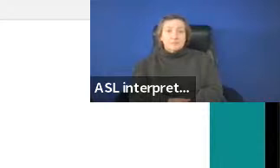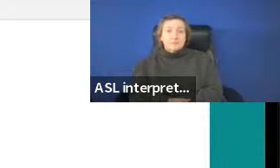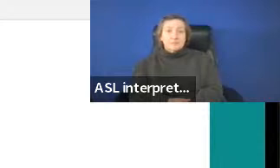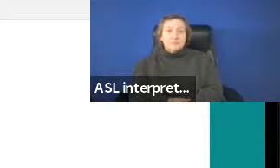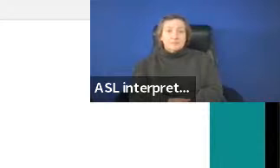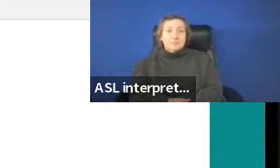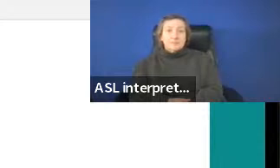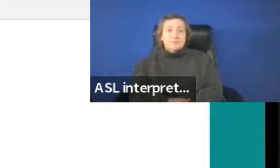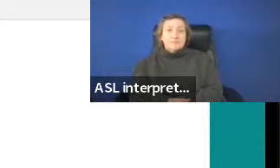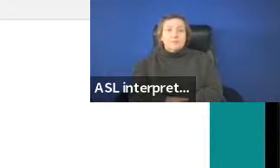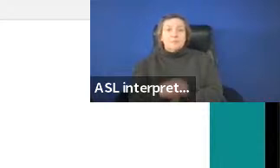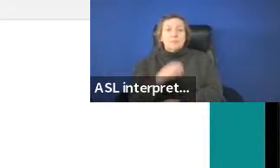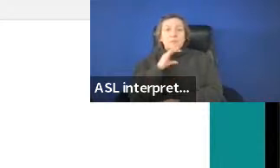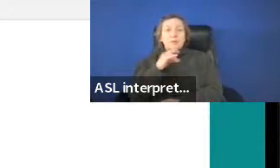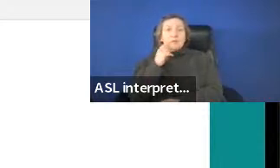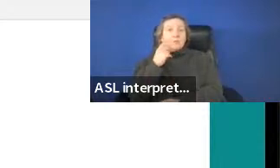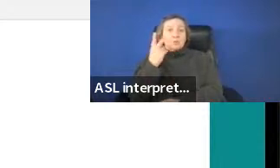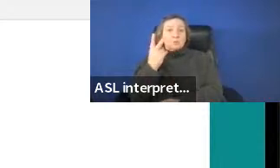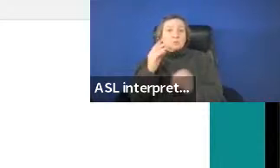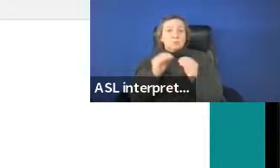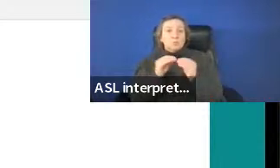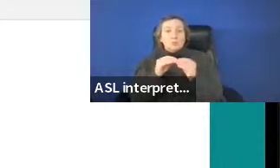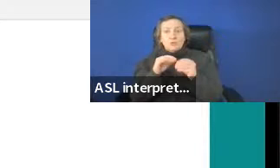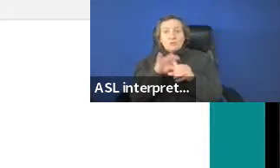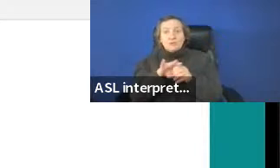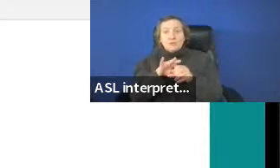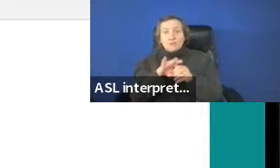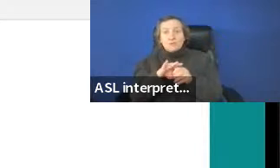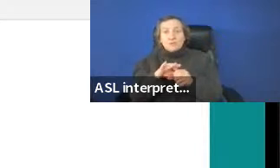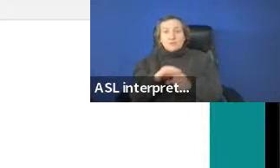Looking for 2 more votes.